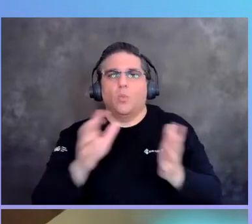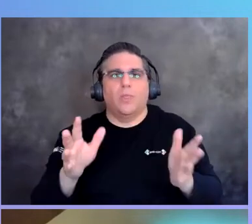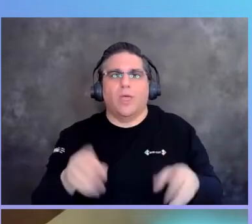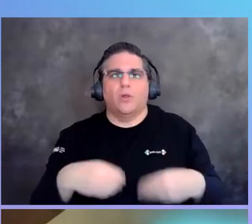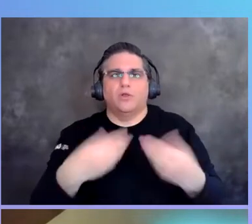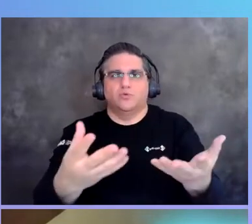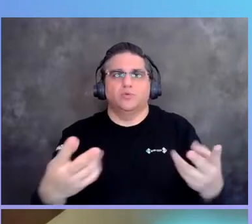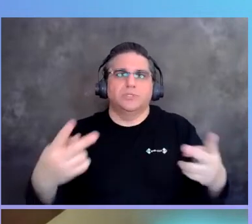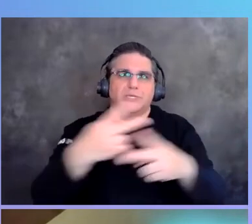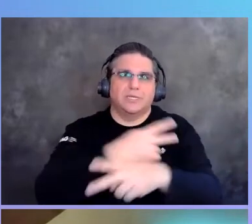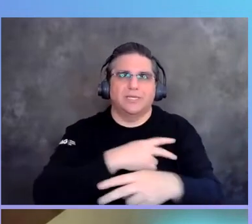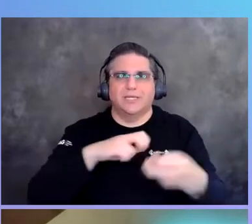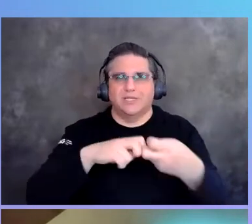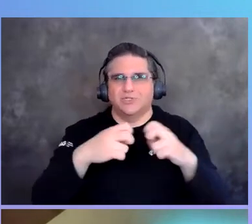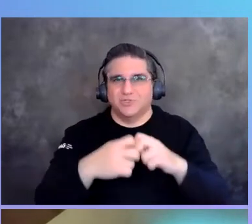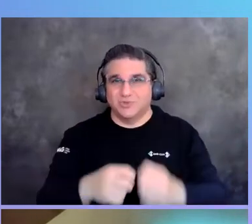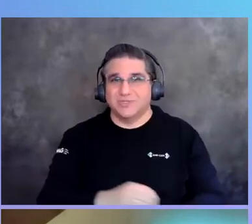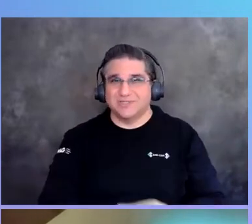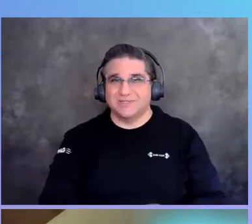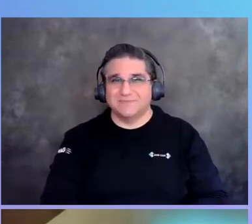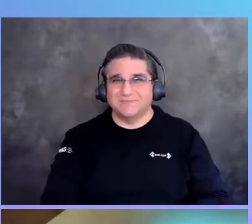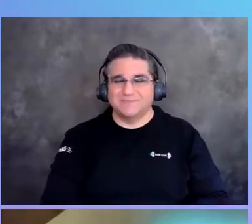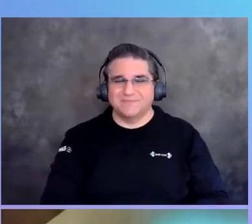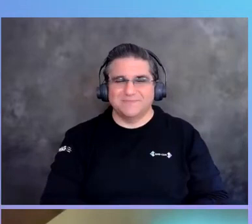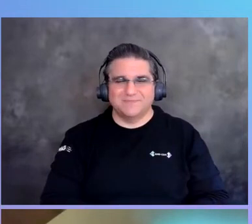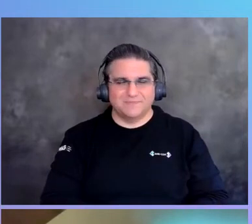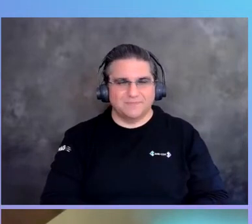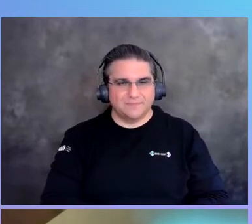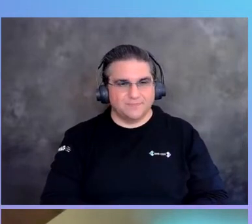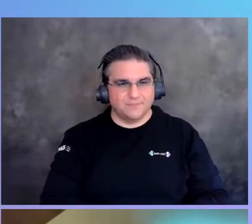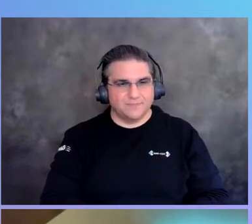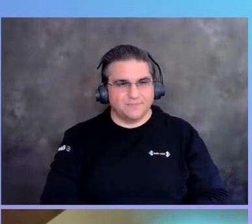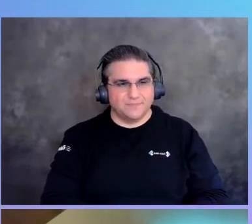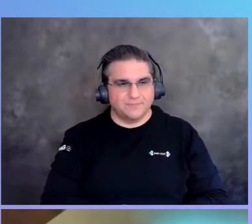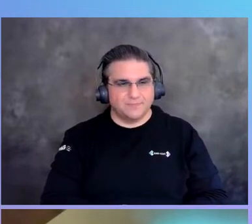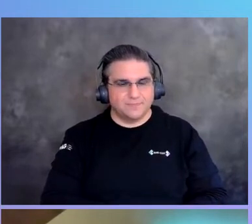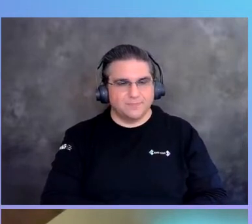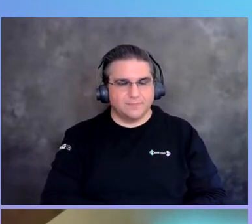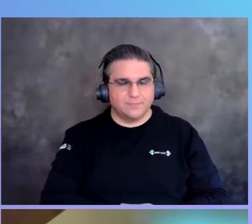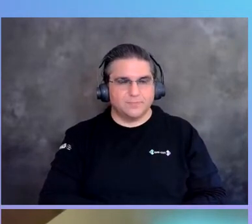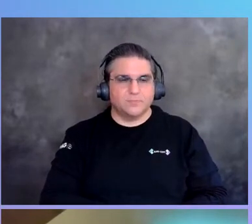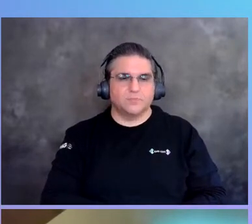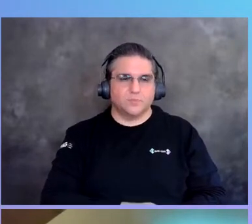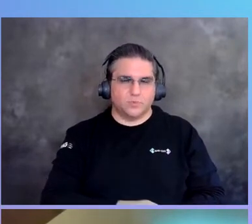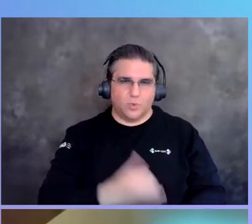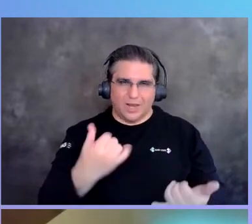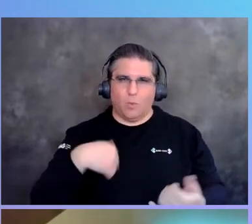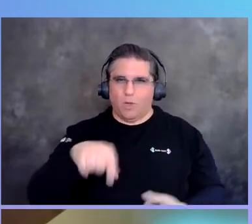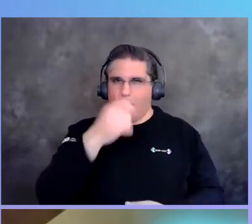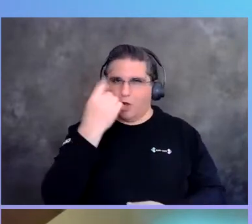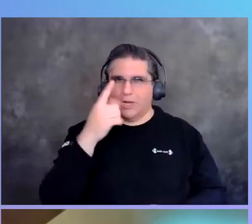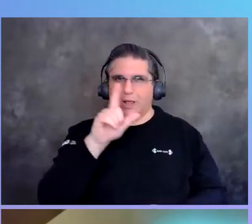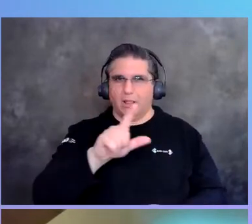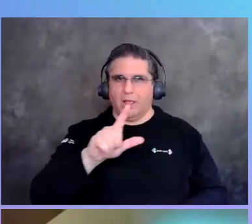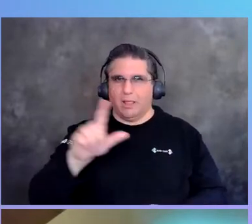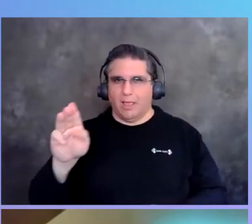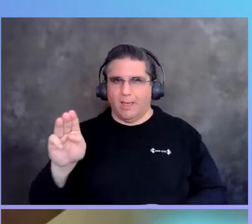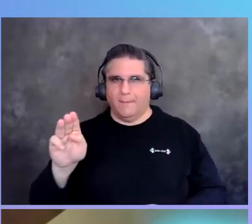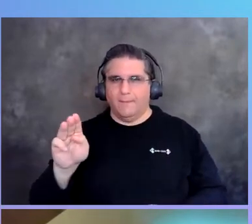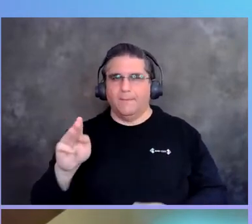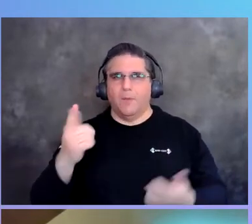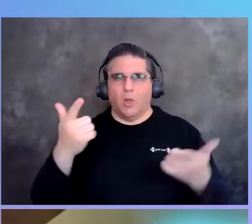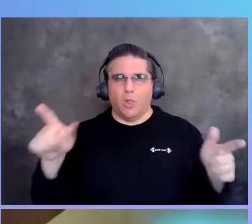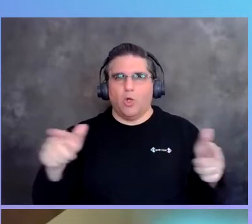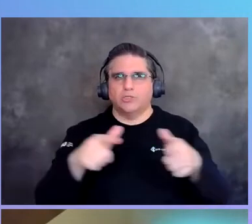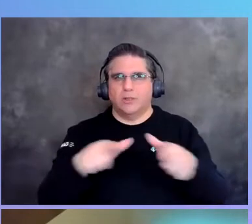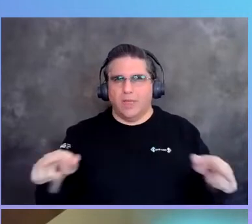issues. So now we all have a pretty good understanding of what large language models are and what their strengths are compared to previous